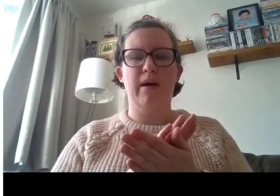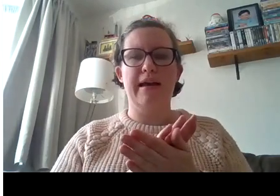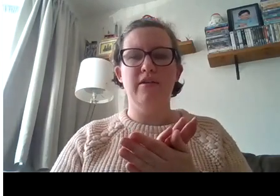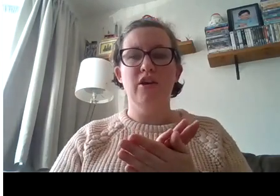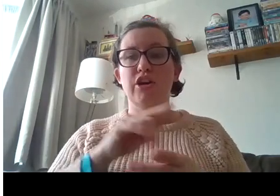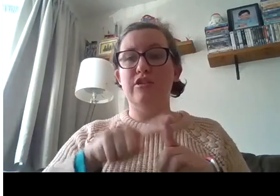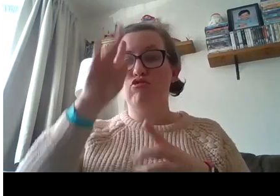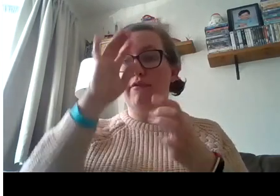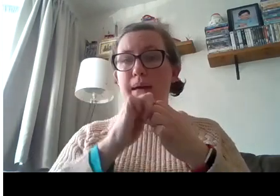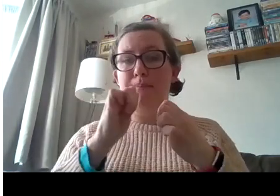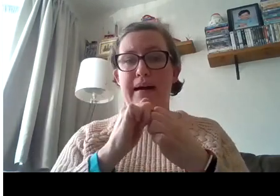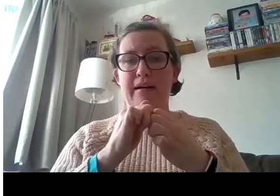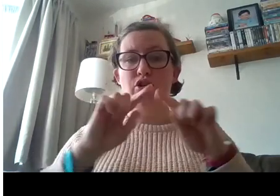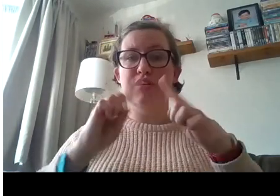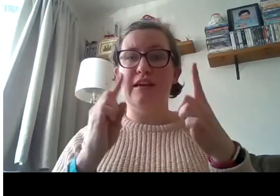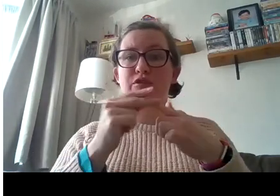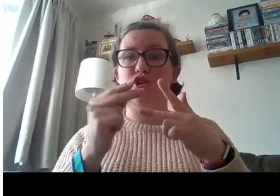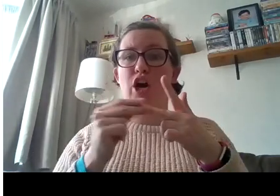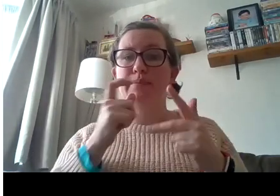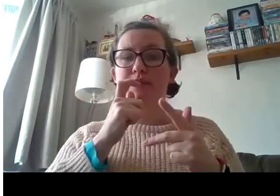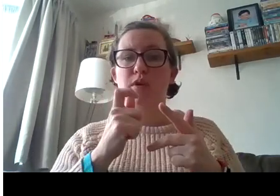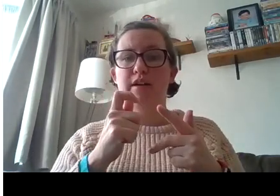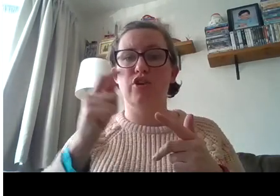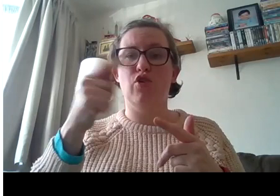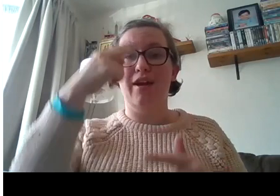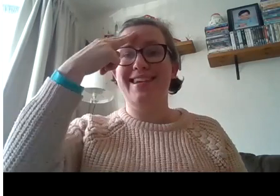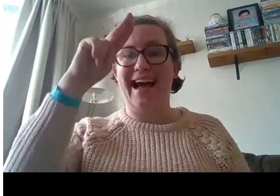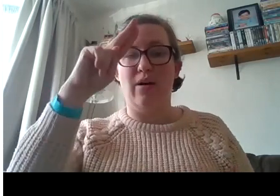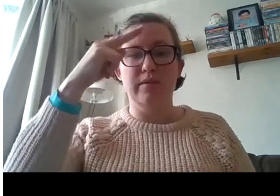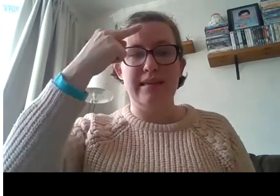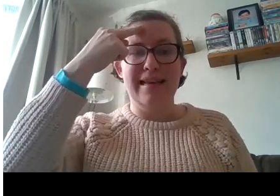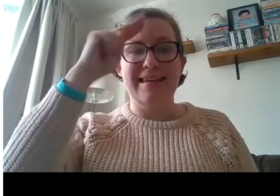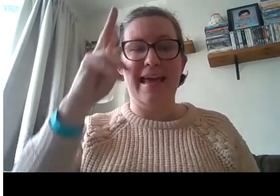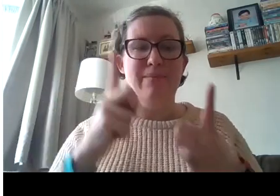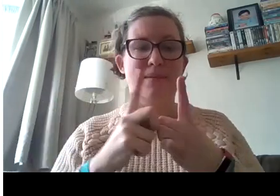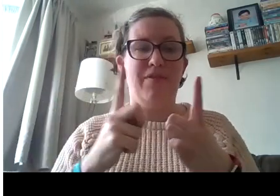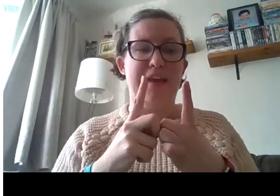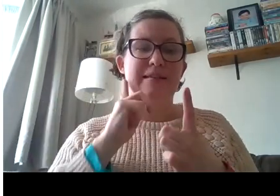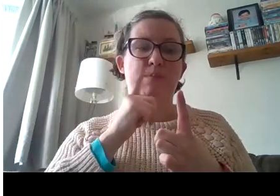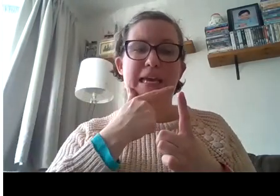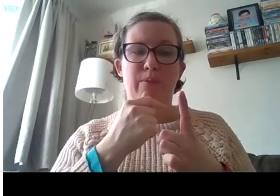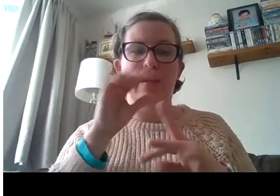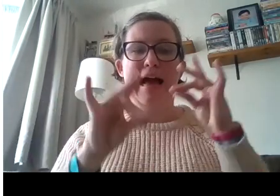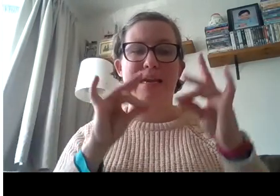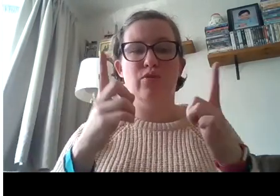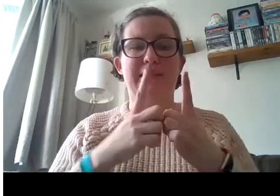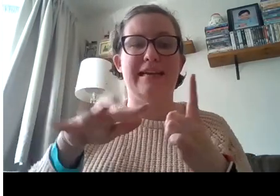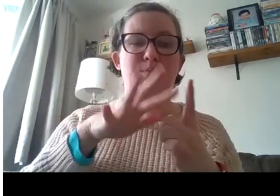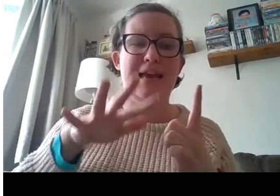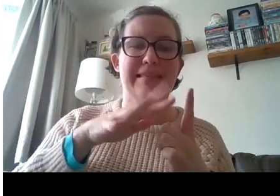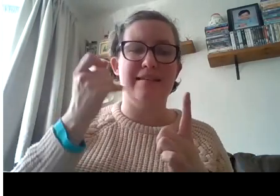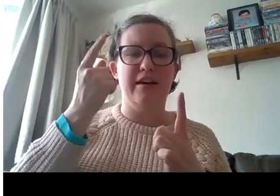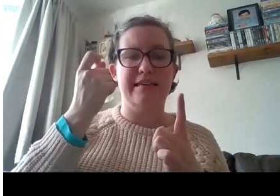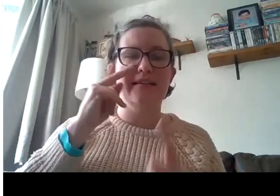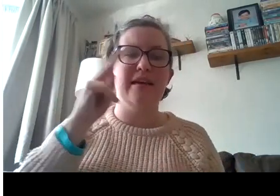mean. Okay, you need to try and remember your different types of words. You've got nouns, names of things, people, animals,